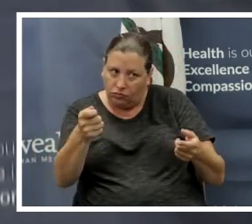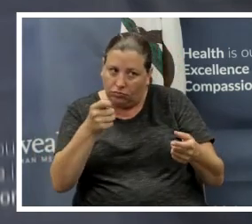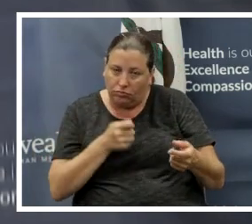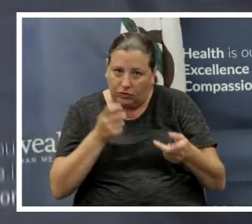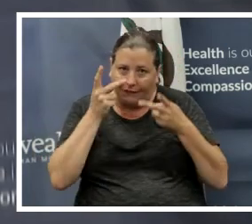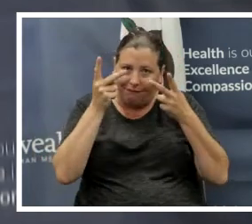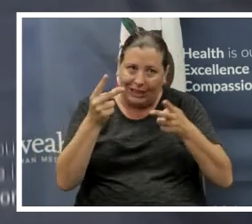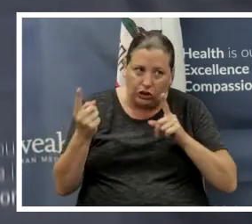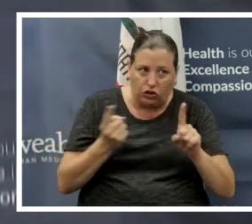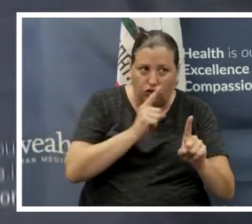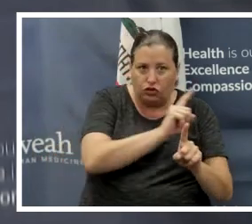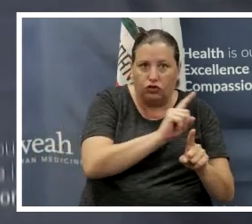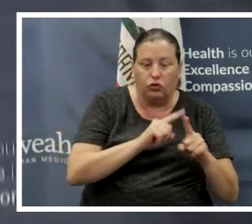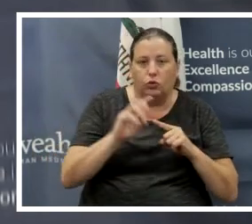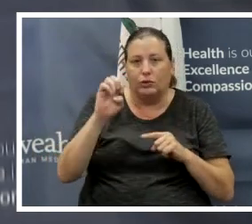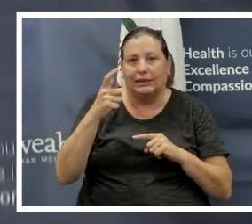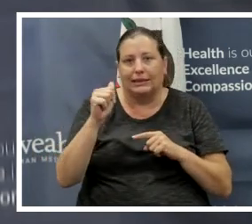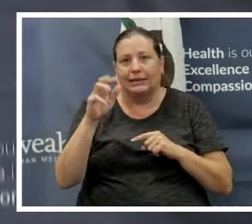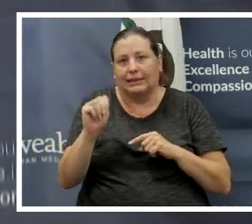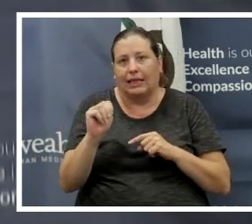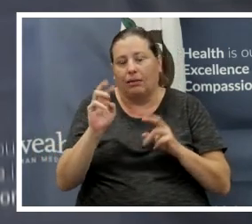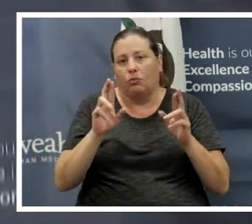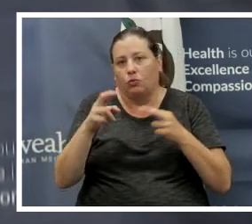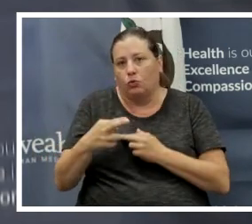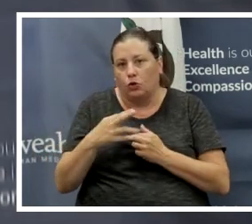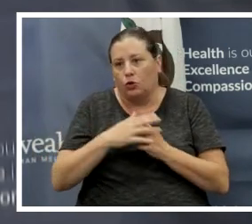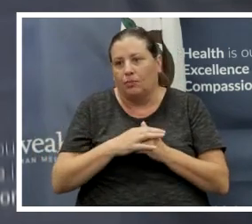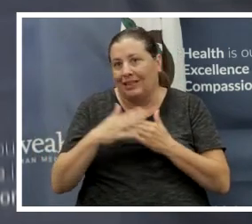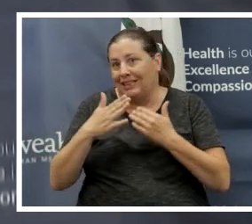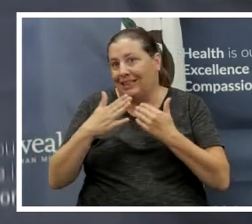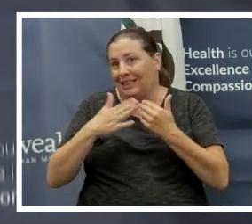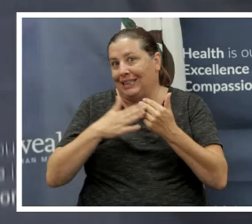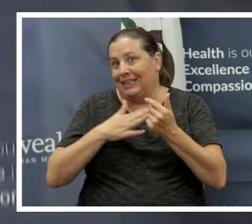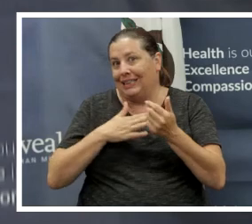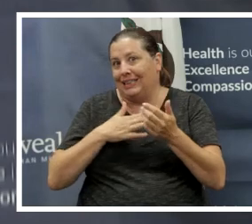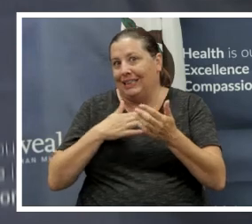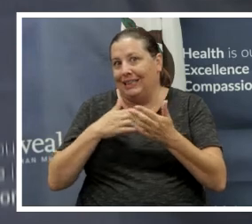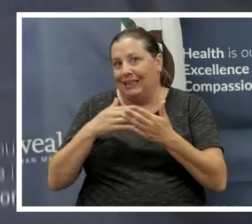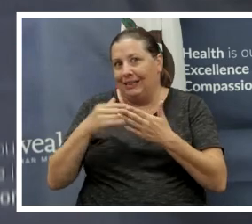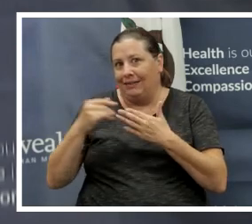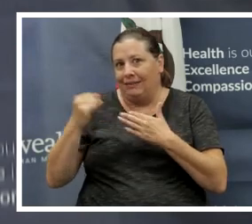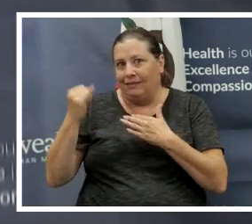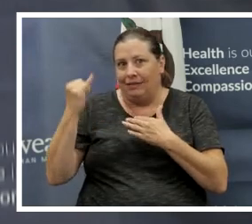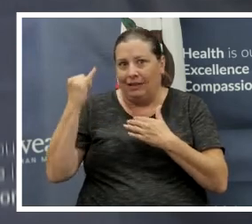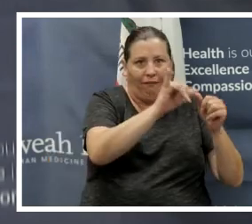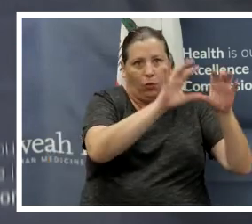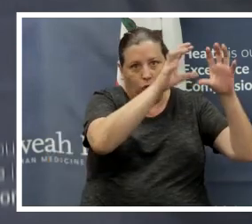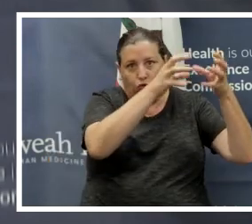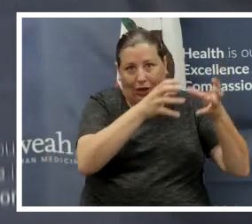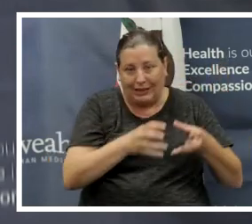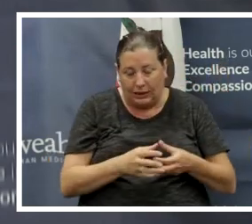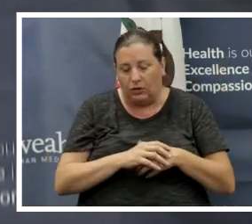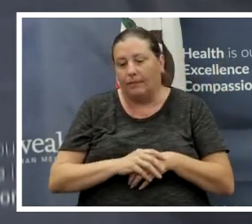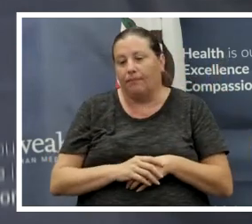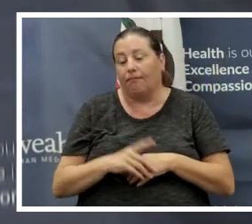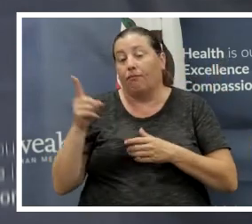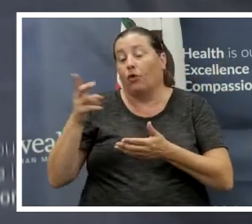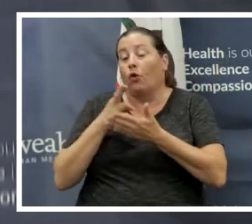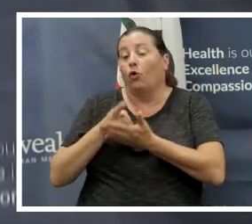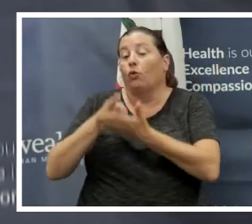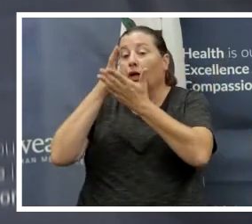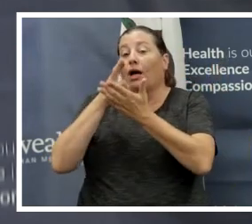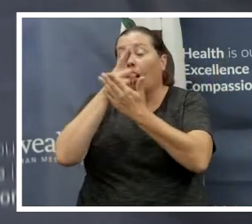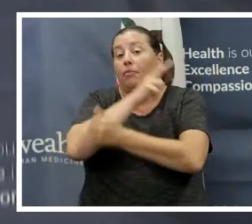visitor back into the exam room, even if they don't fall into one of those criteria. The rehab